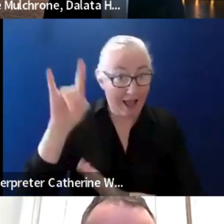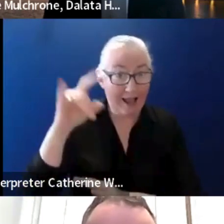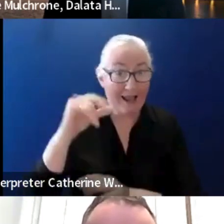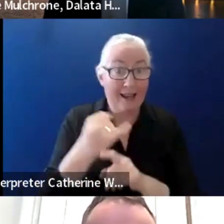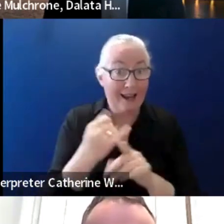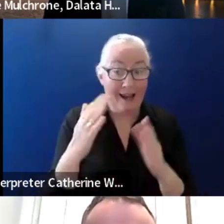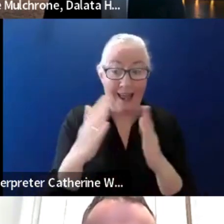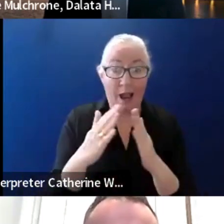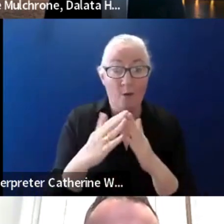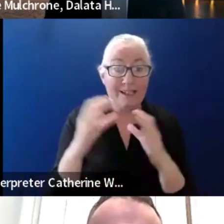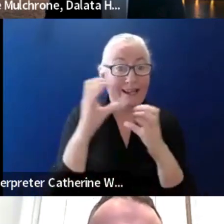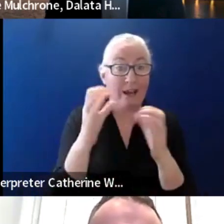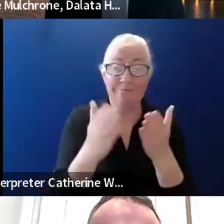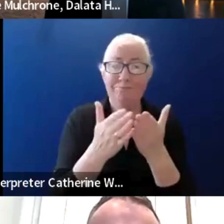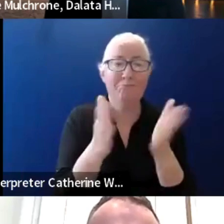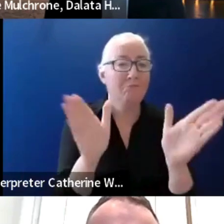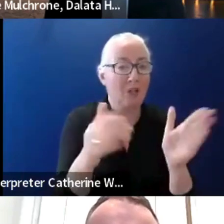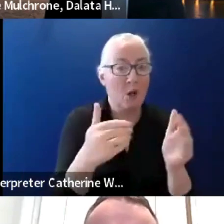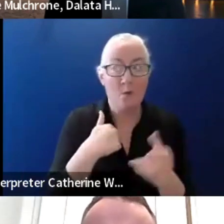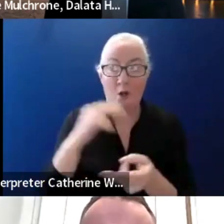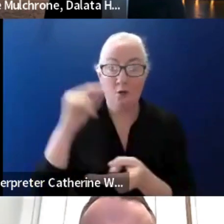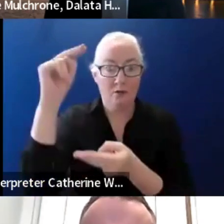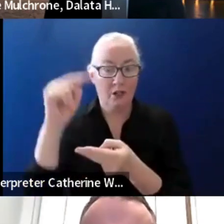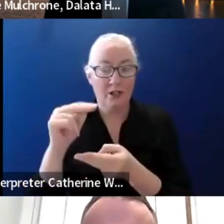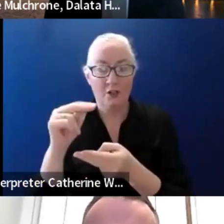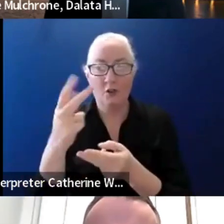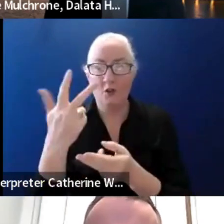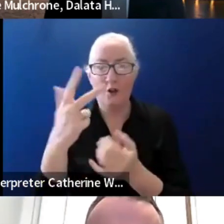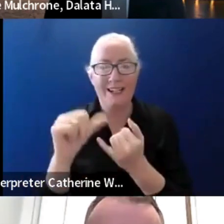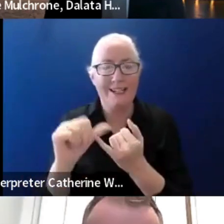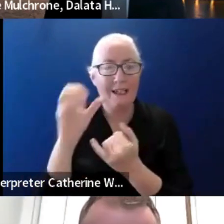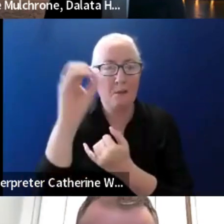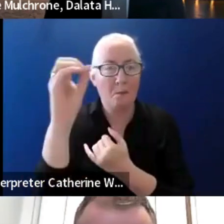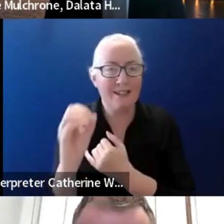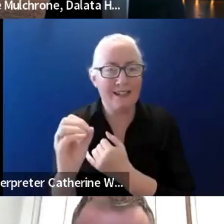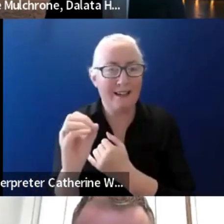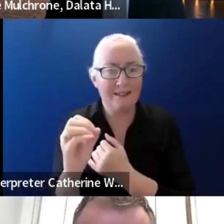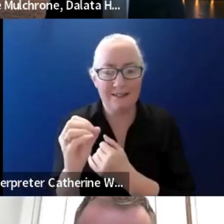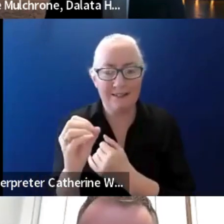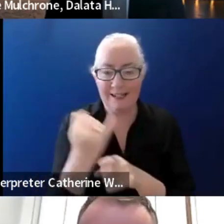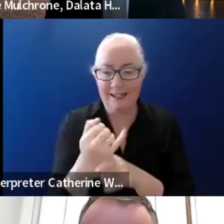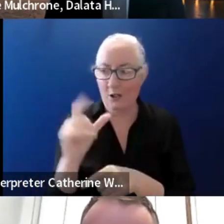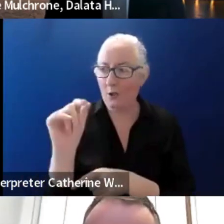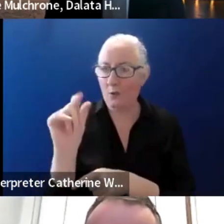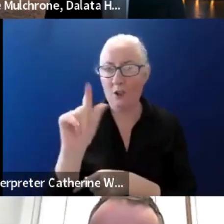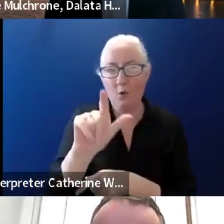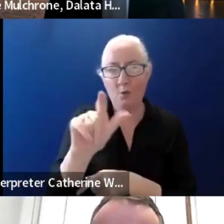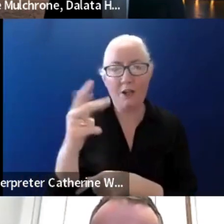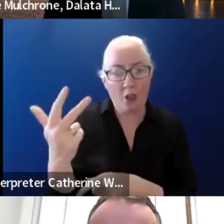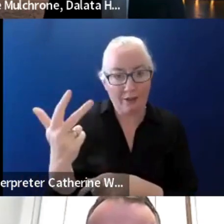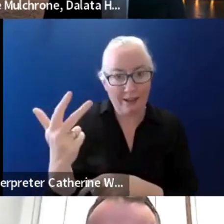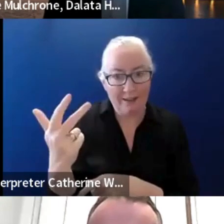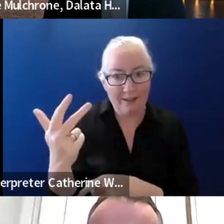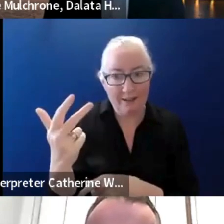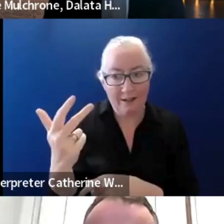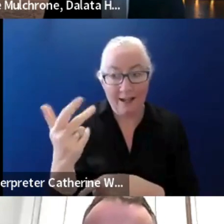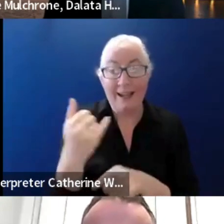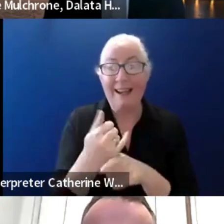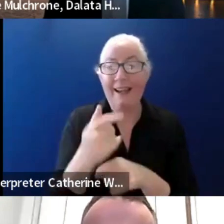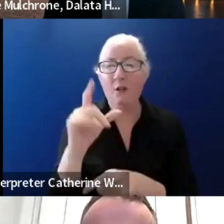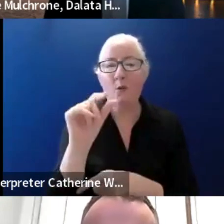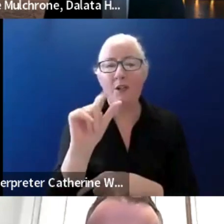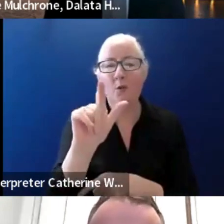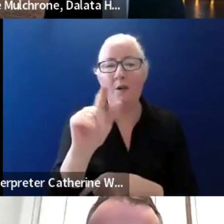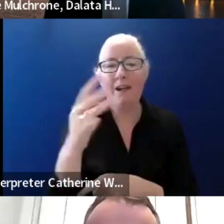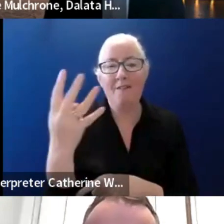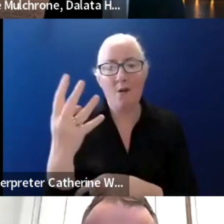healthcare in general. We reduced that to 36% in 2023. And in 2024,